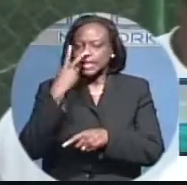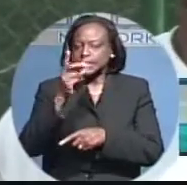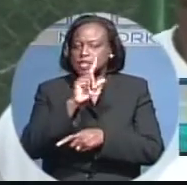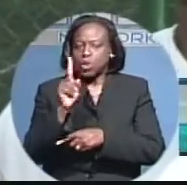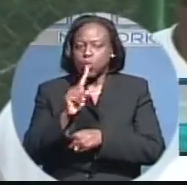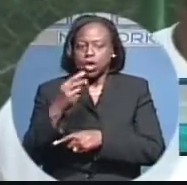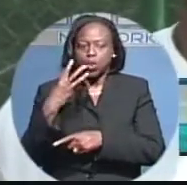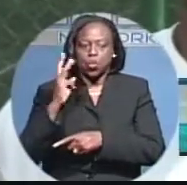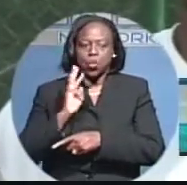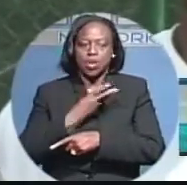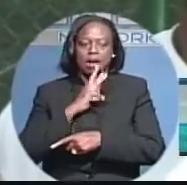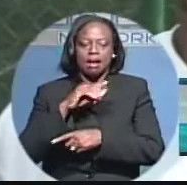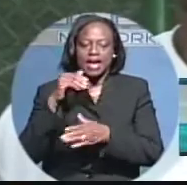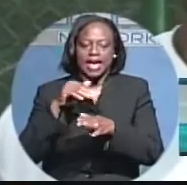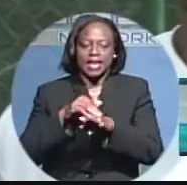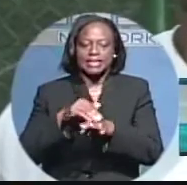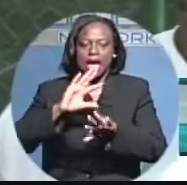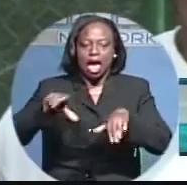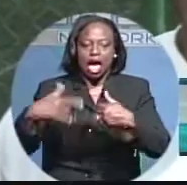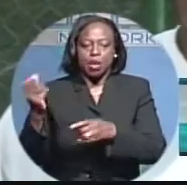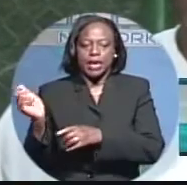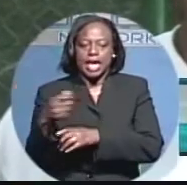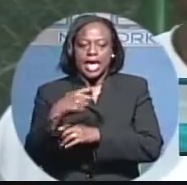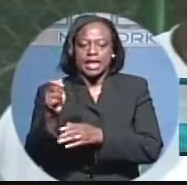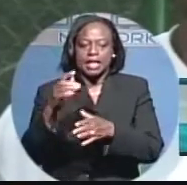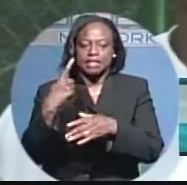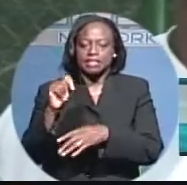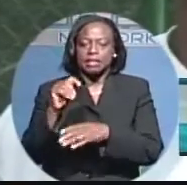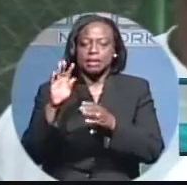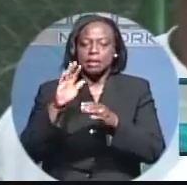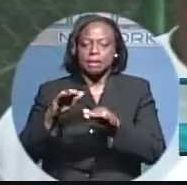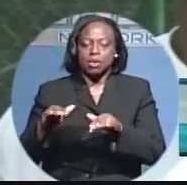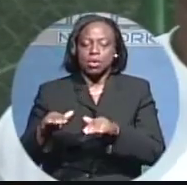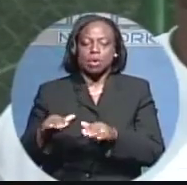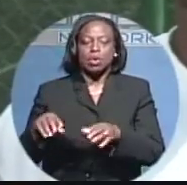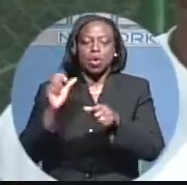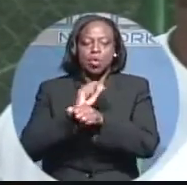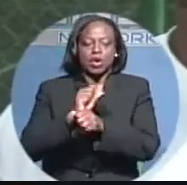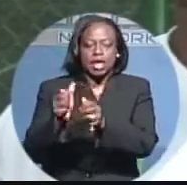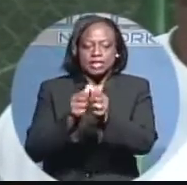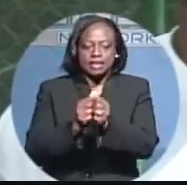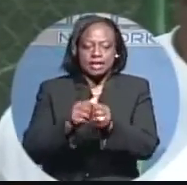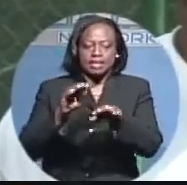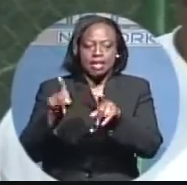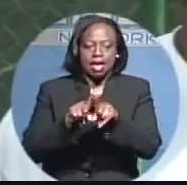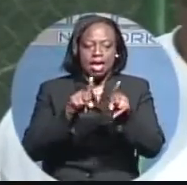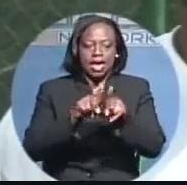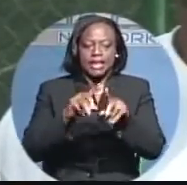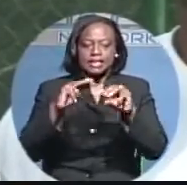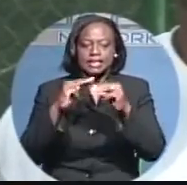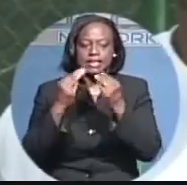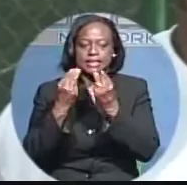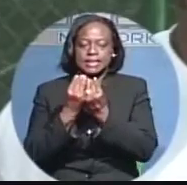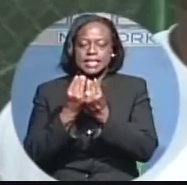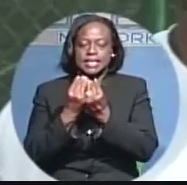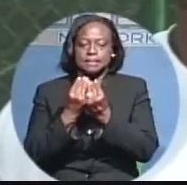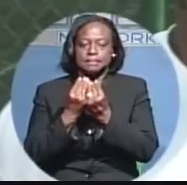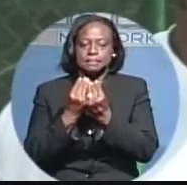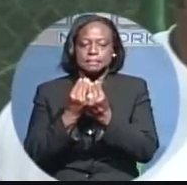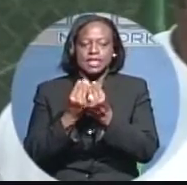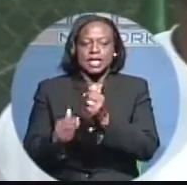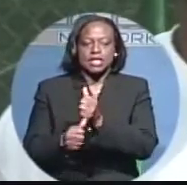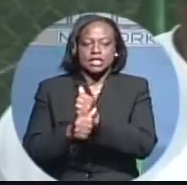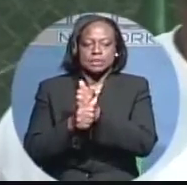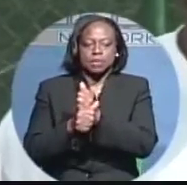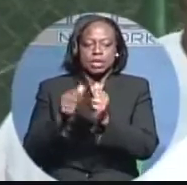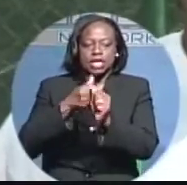ball. And just, you know, to work together as a team, you know. That's the most important thing, work together as a team and support each